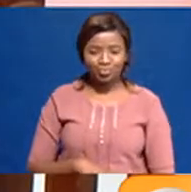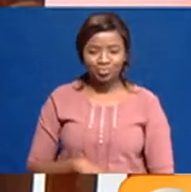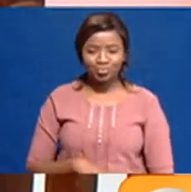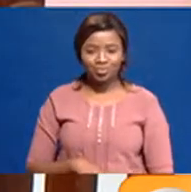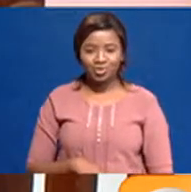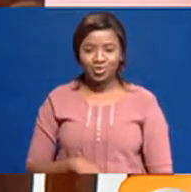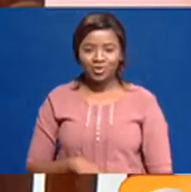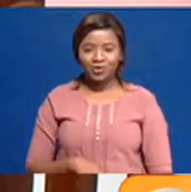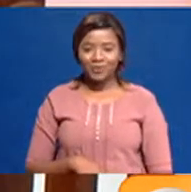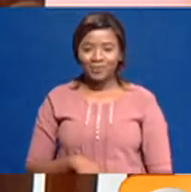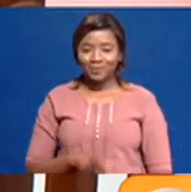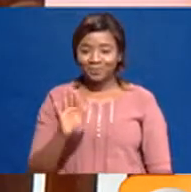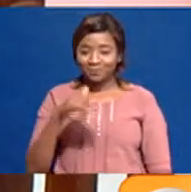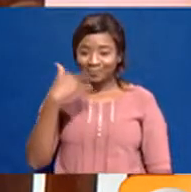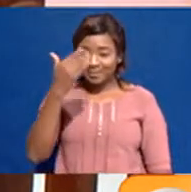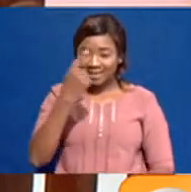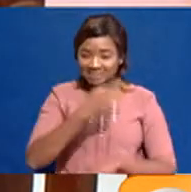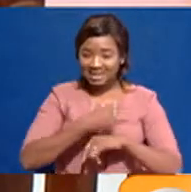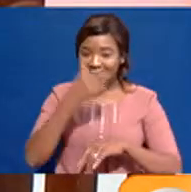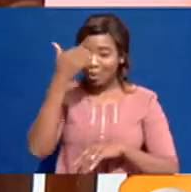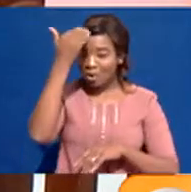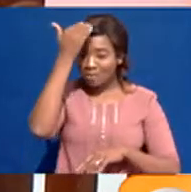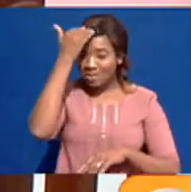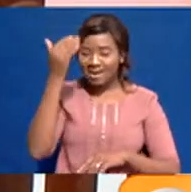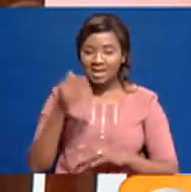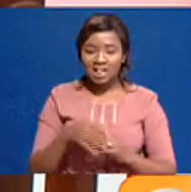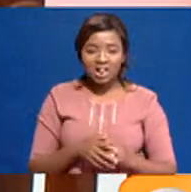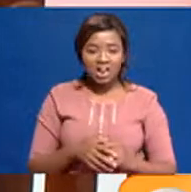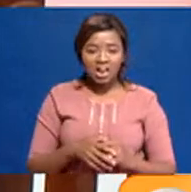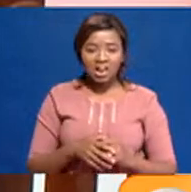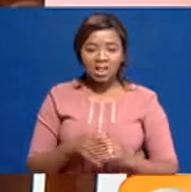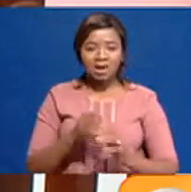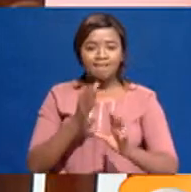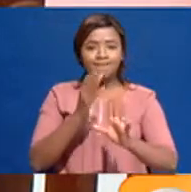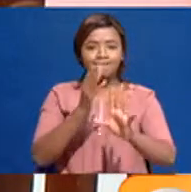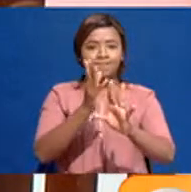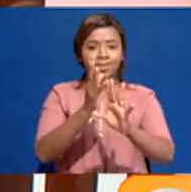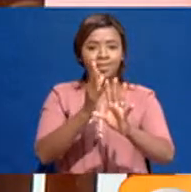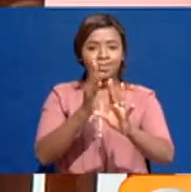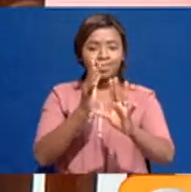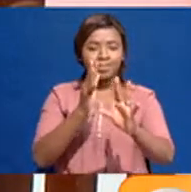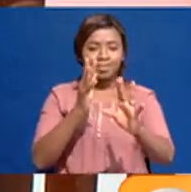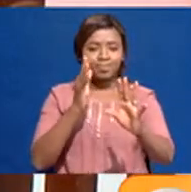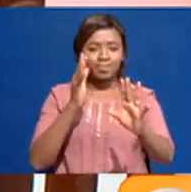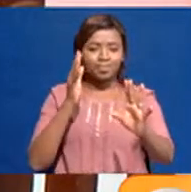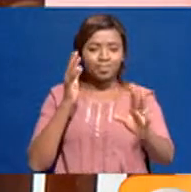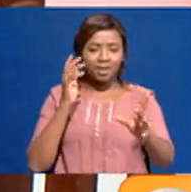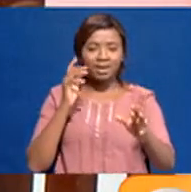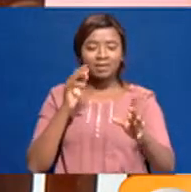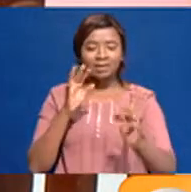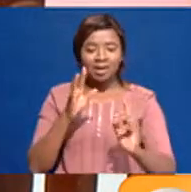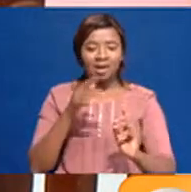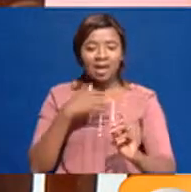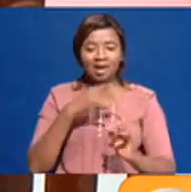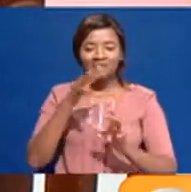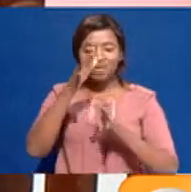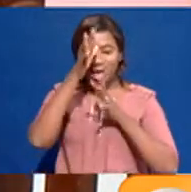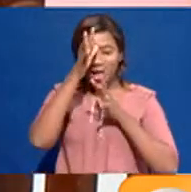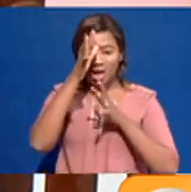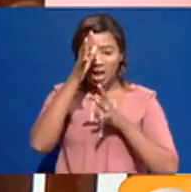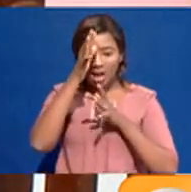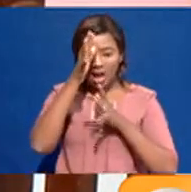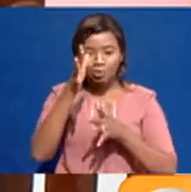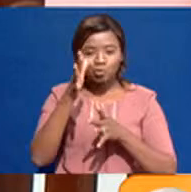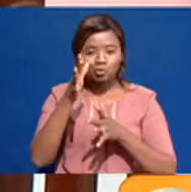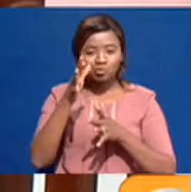the following Monday, the 12 KANU chairman of Muranga, they issued a statement that it